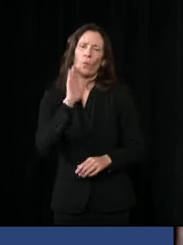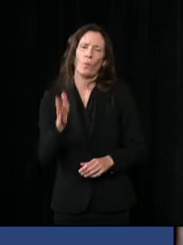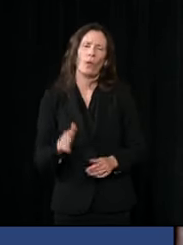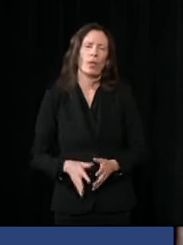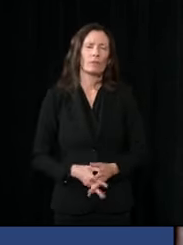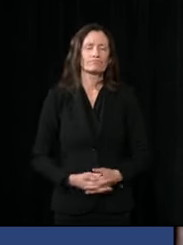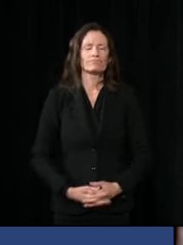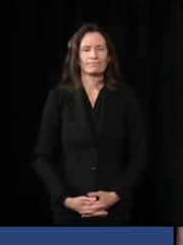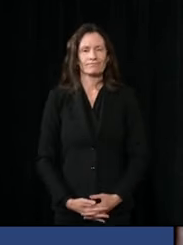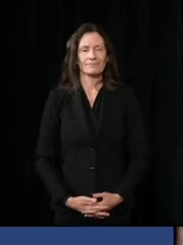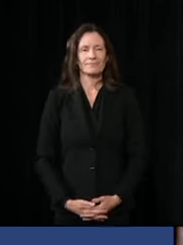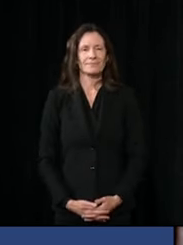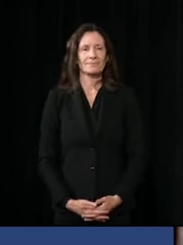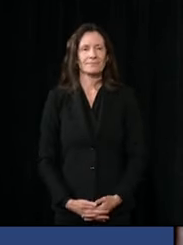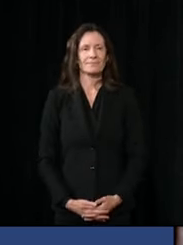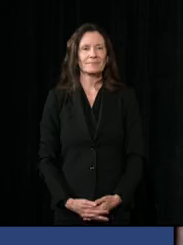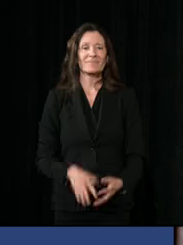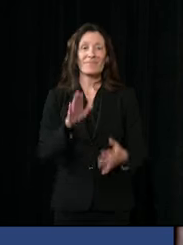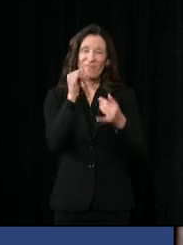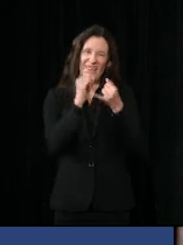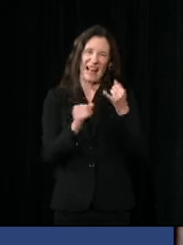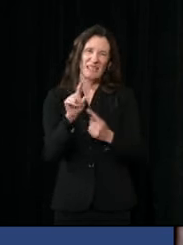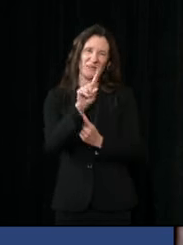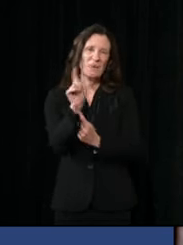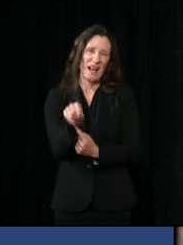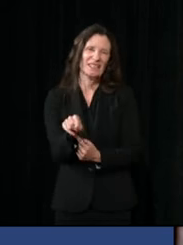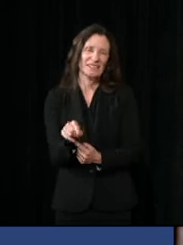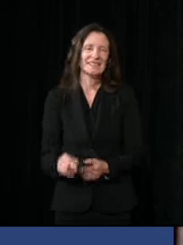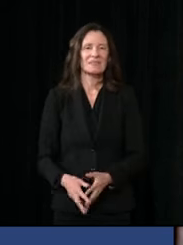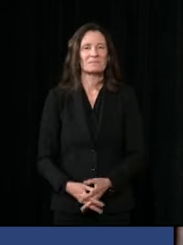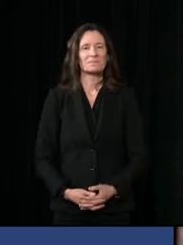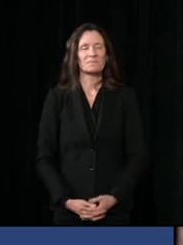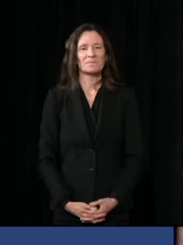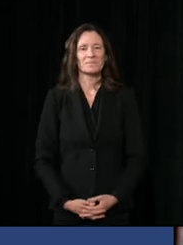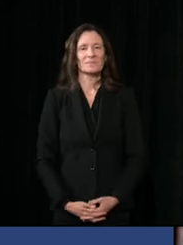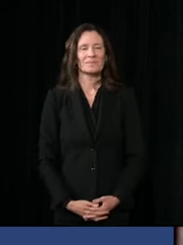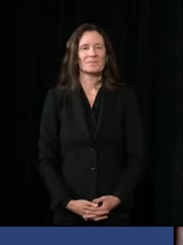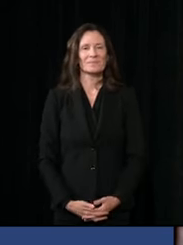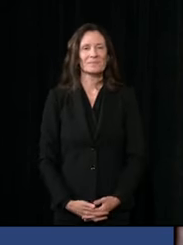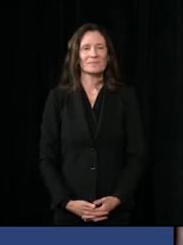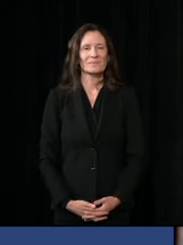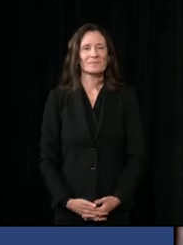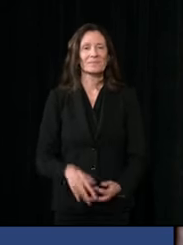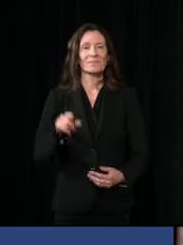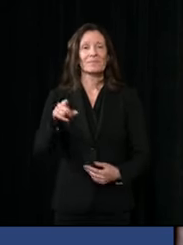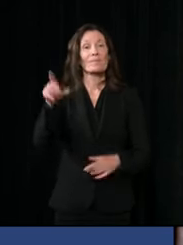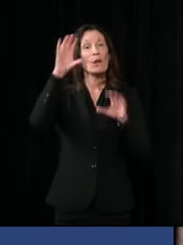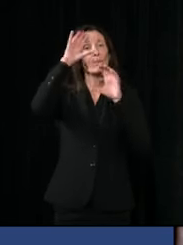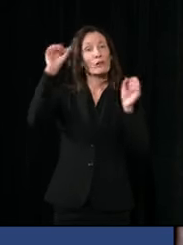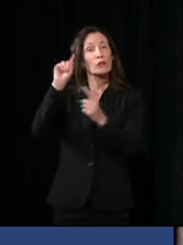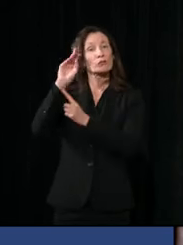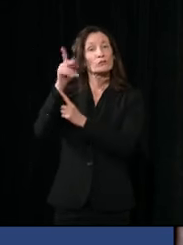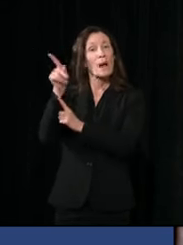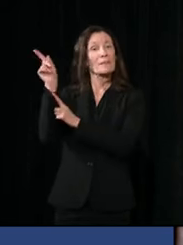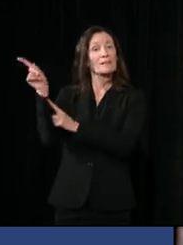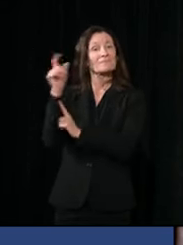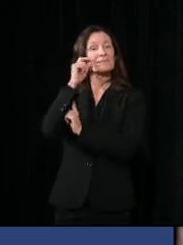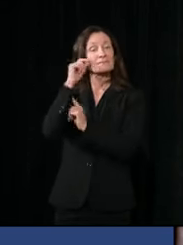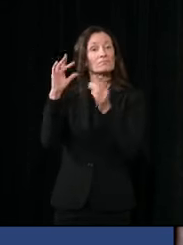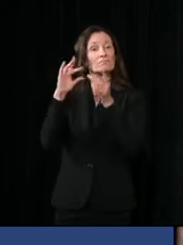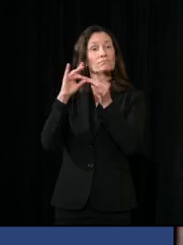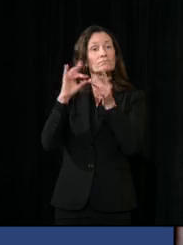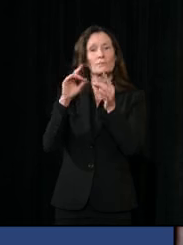This will be our last question. It comes in from PA Post. President Trump today tweeted, urging people